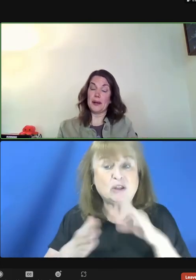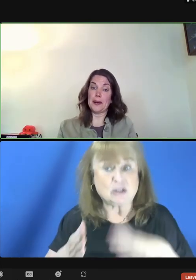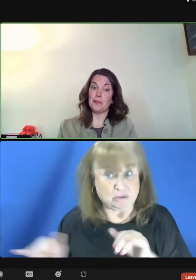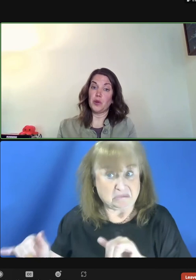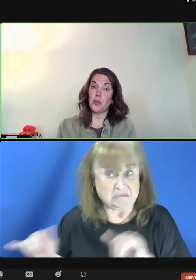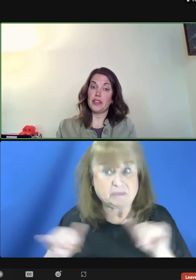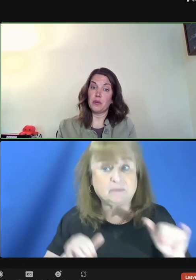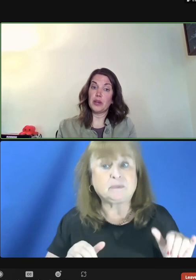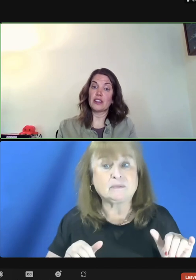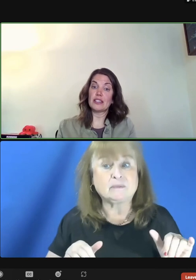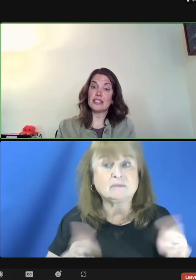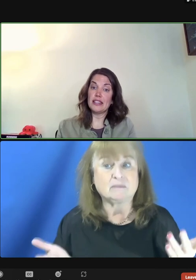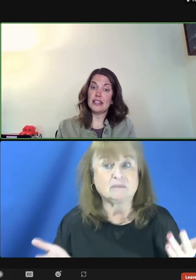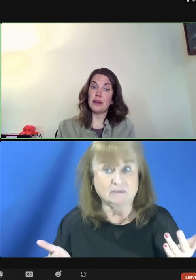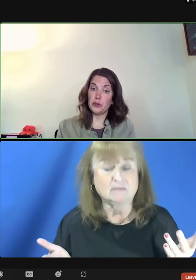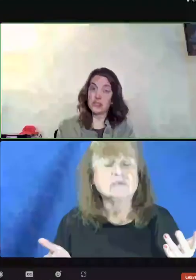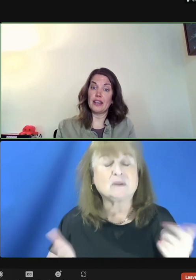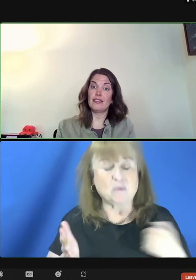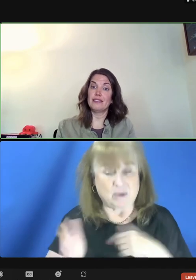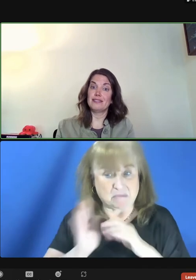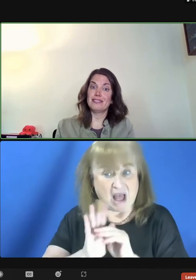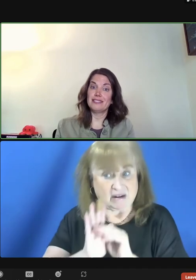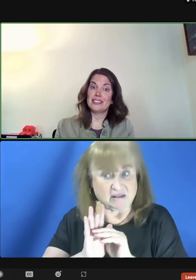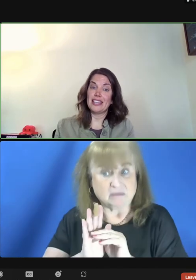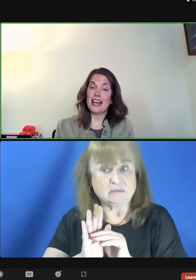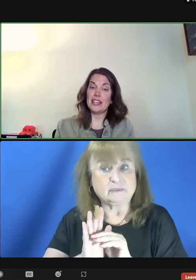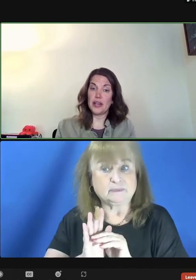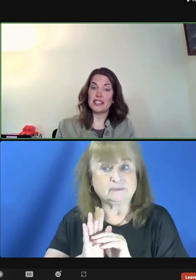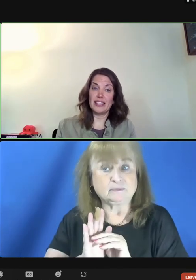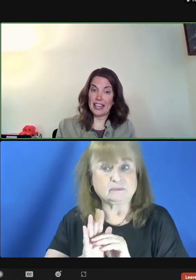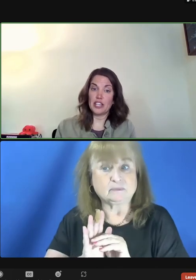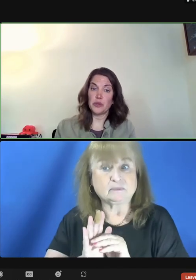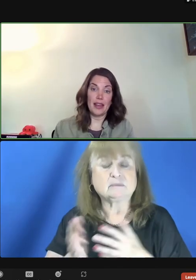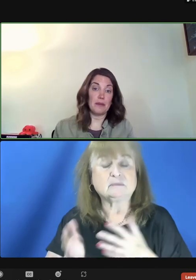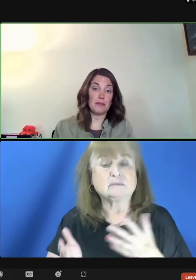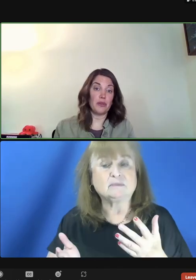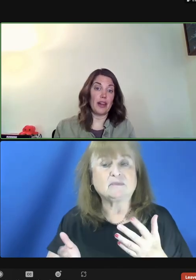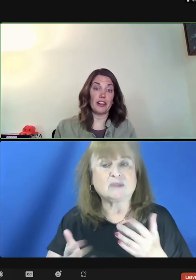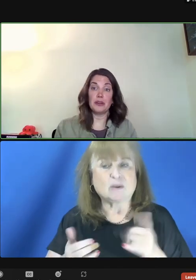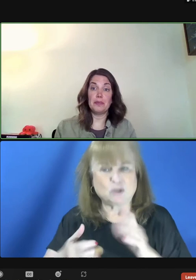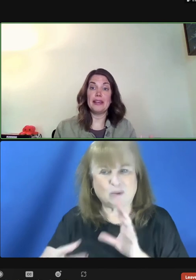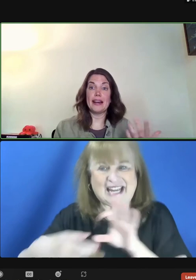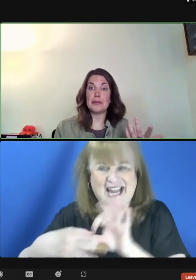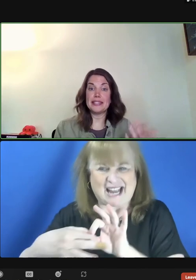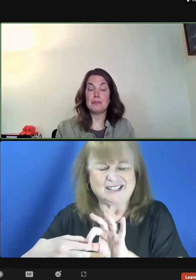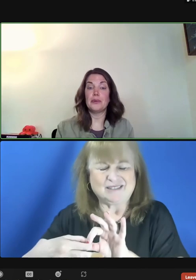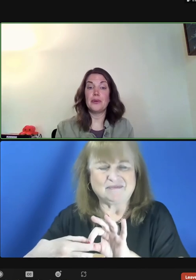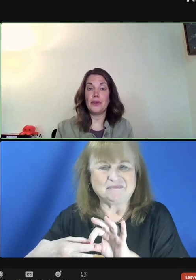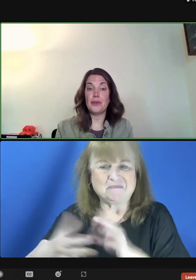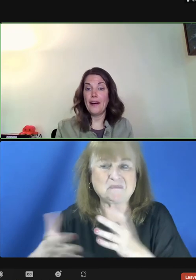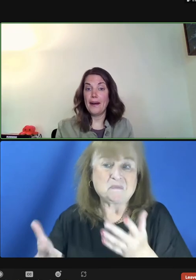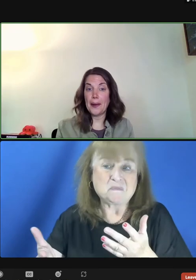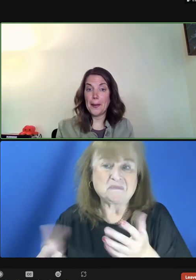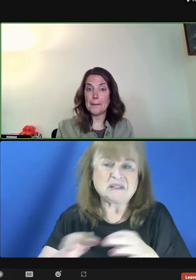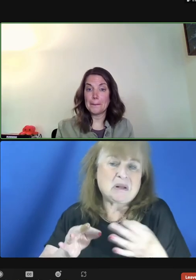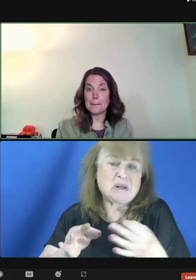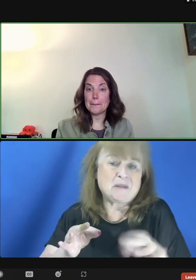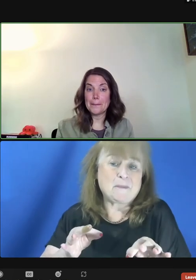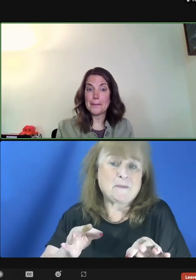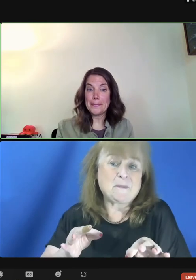well. What we currently see them using as ways to engage with them. So that could be, simple,